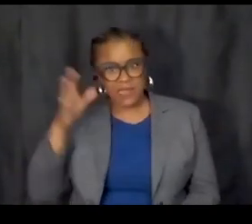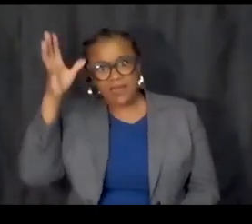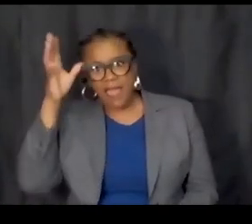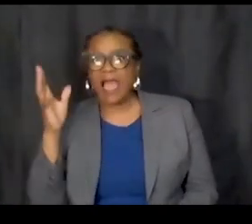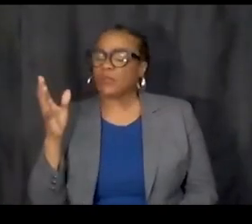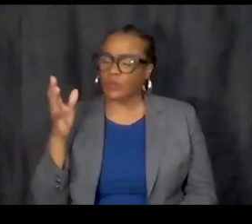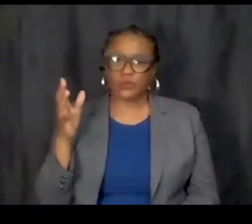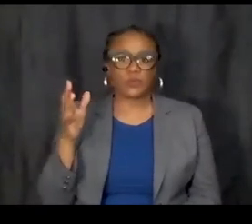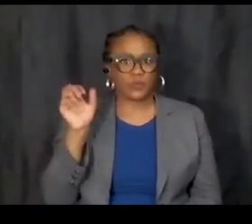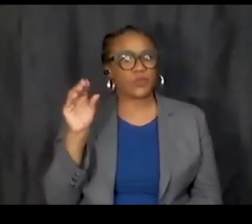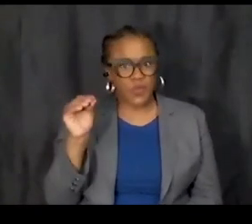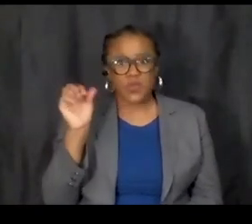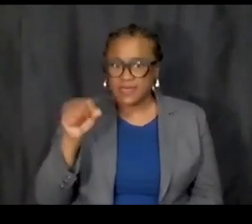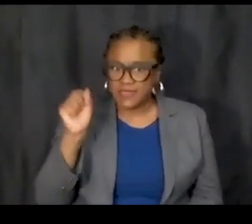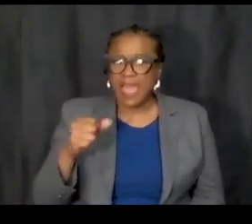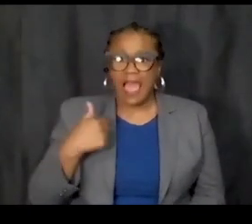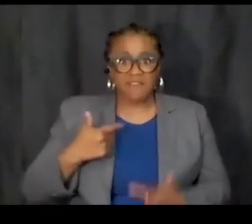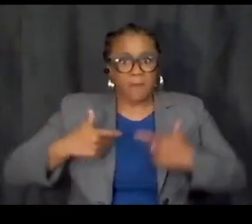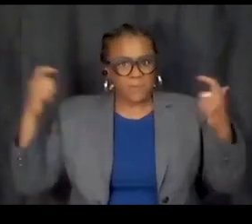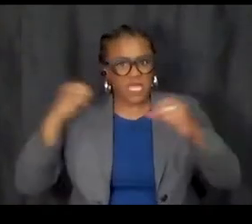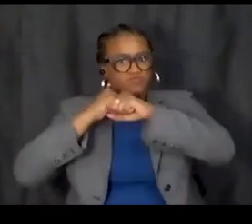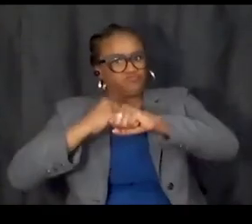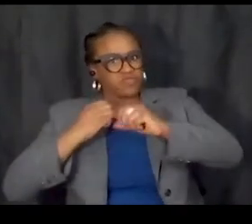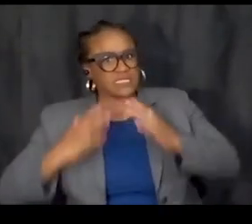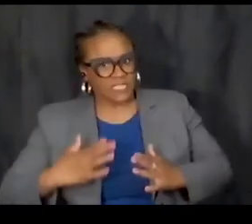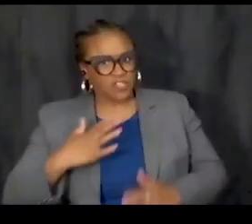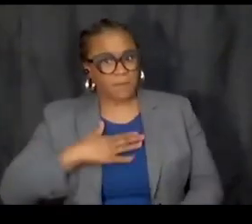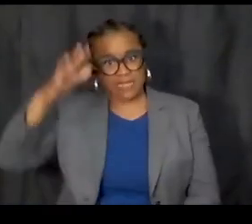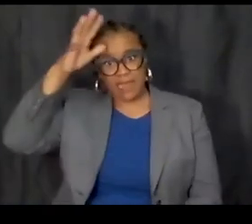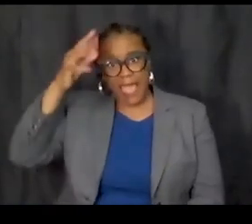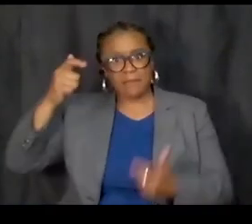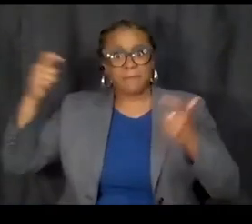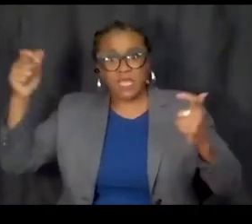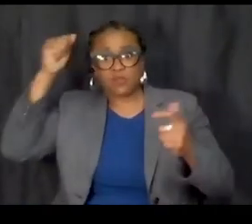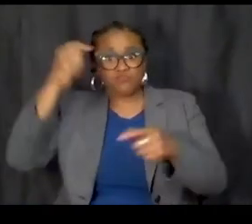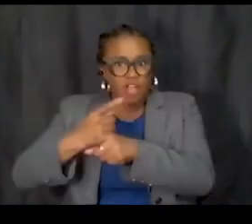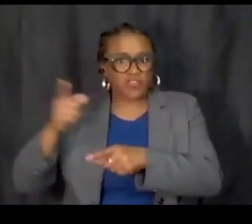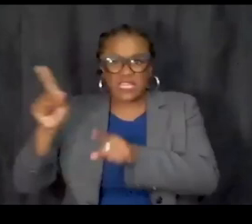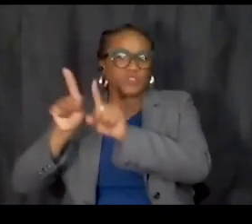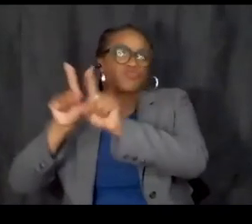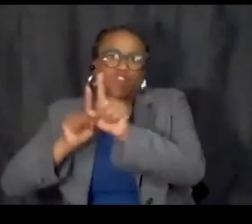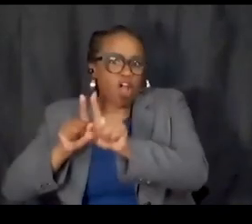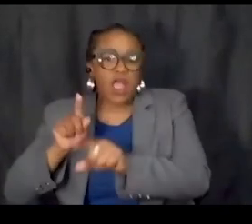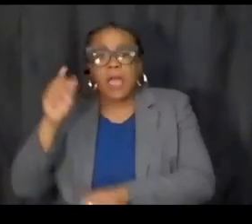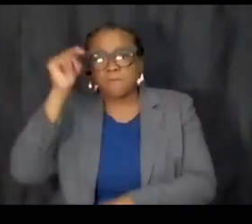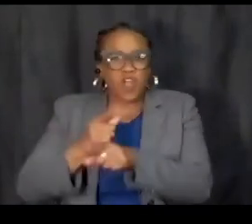I just had this big protector, which was my dad and my big brother, who was like the star of in the little town that I was